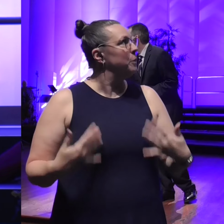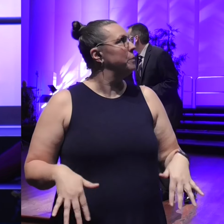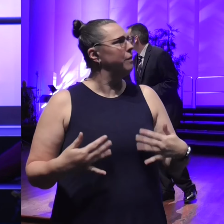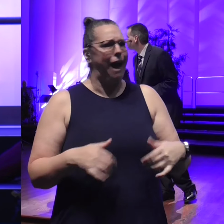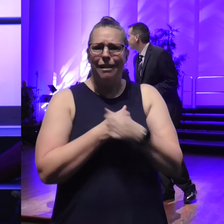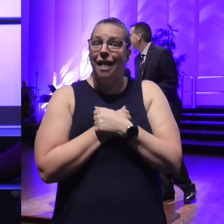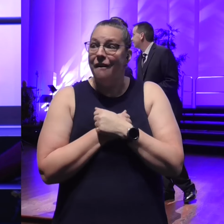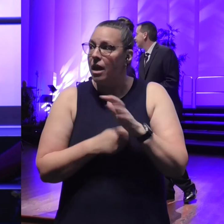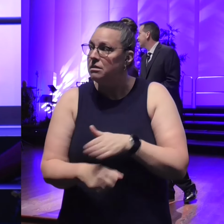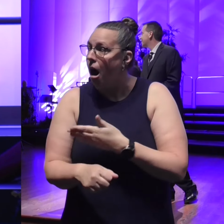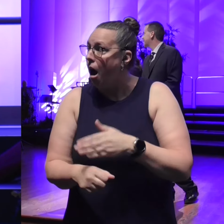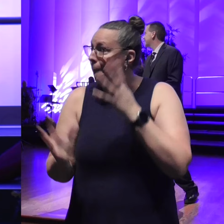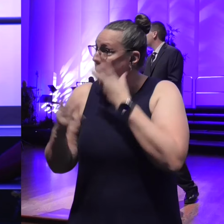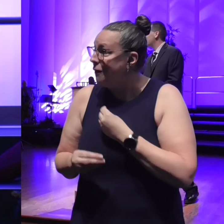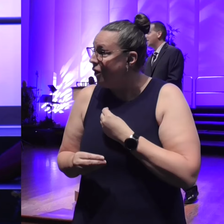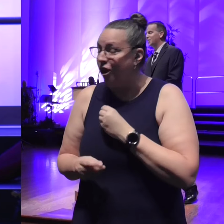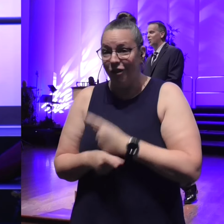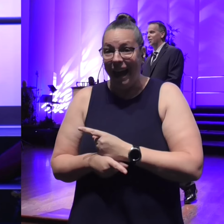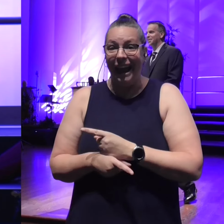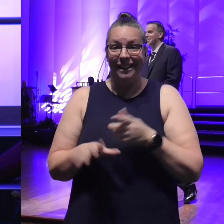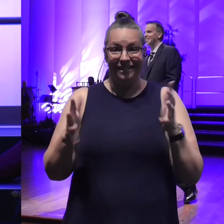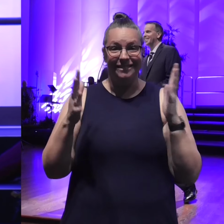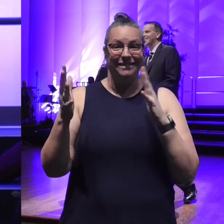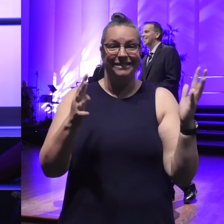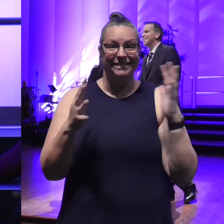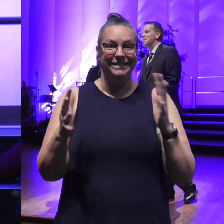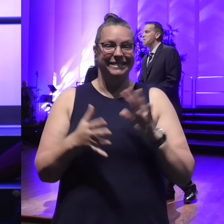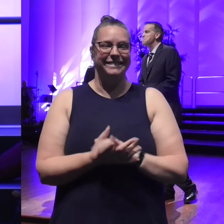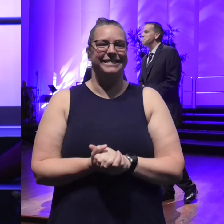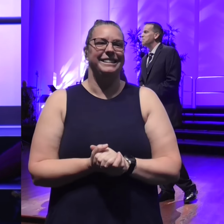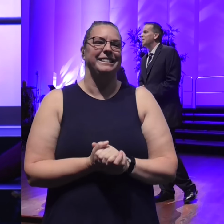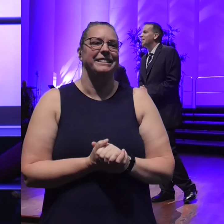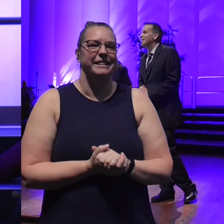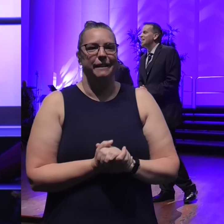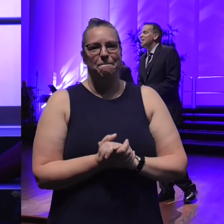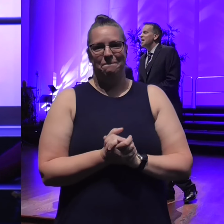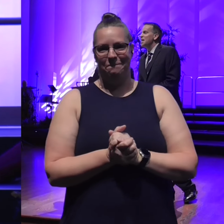that song. That was a beautiful song. Yeah. A great song.